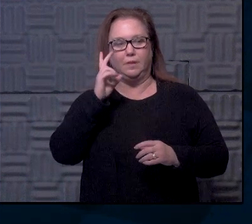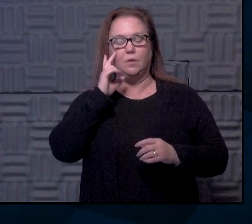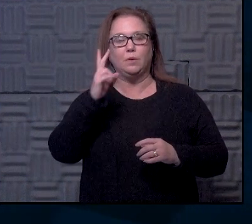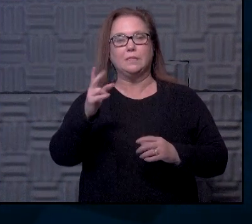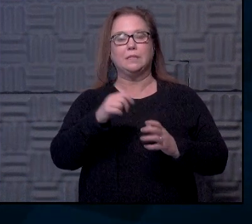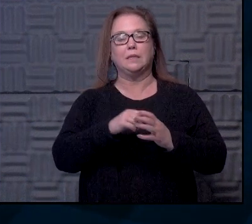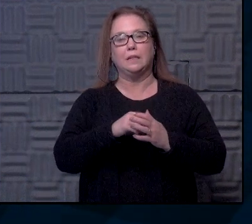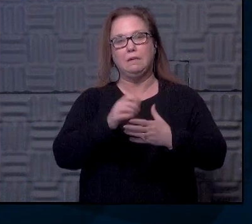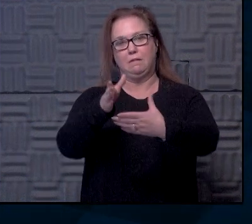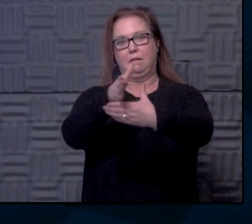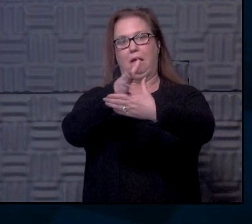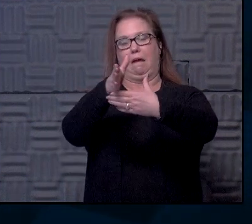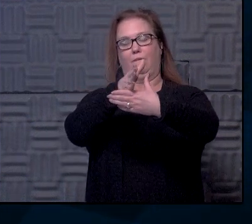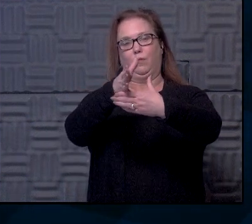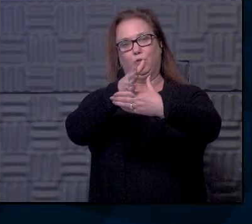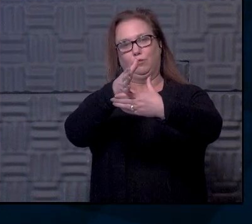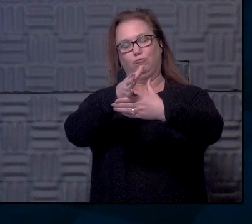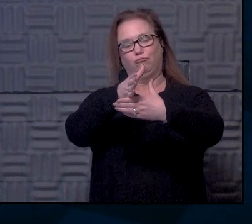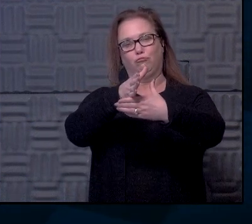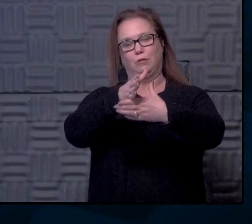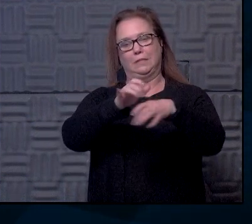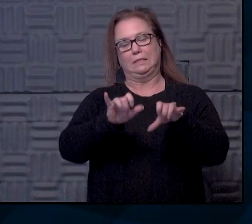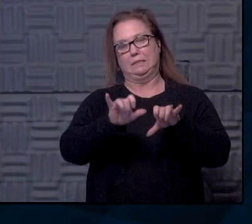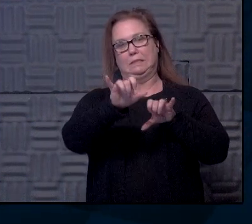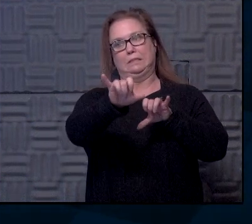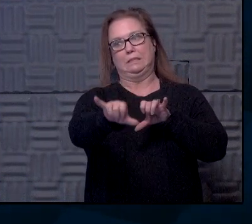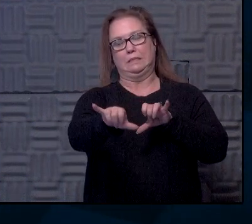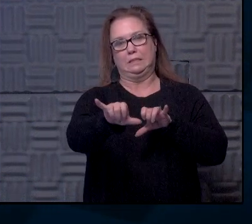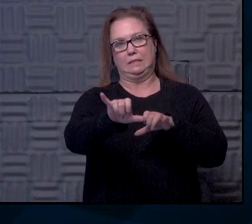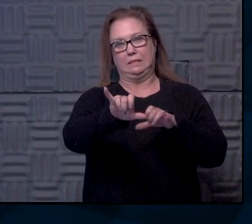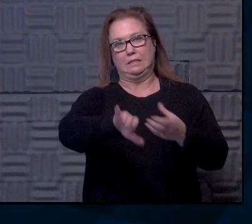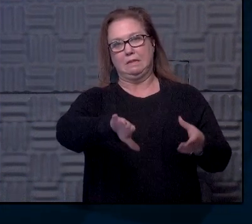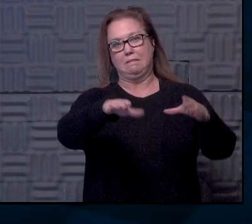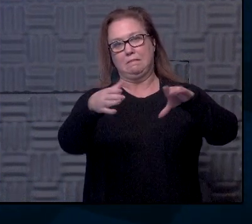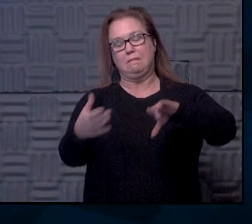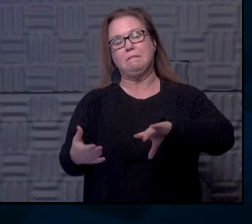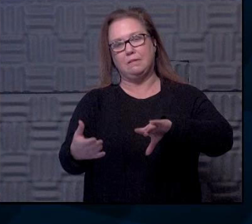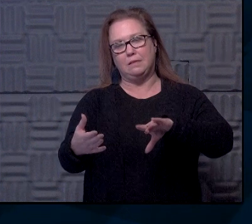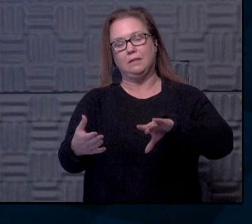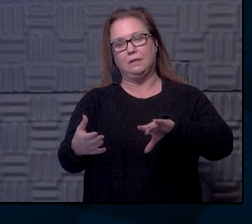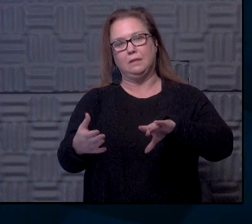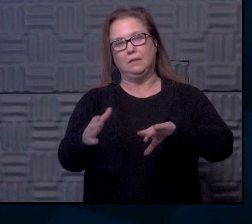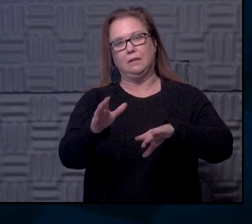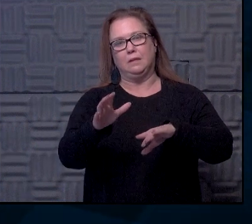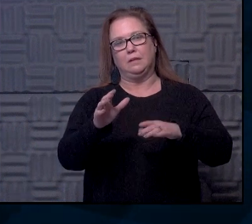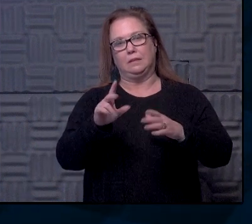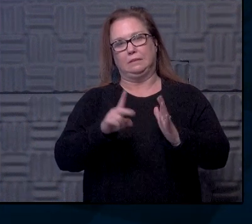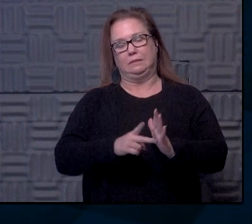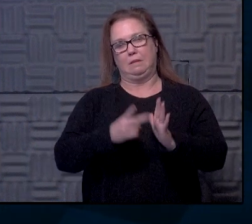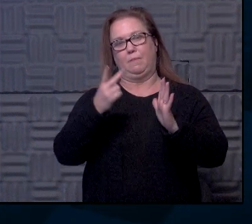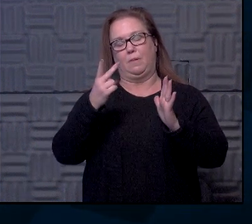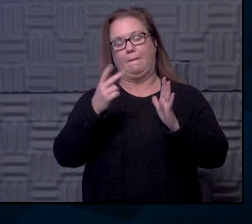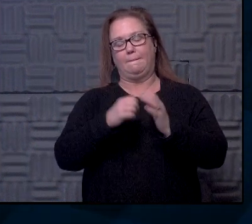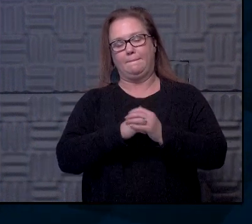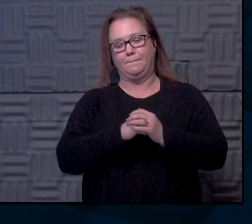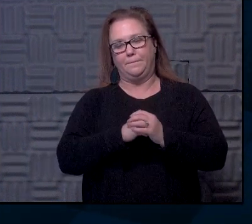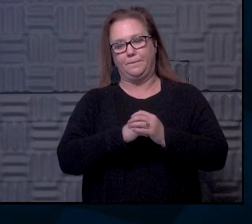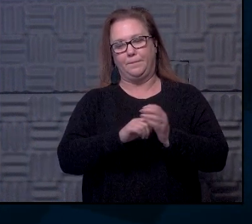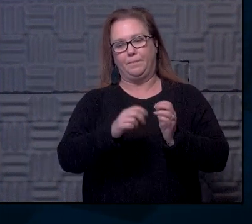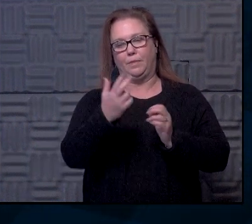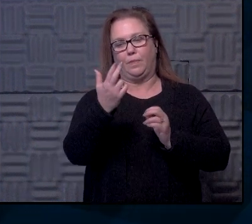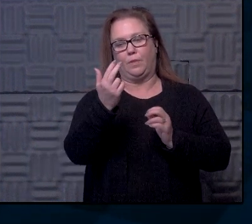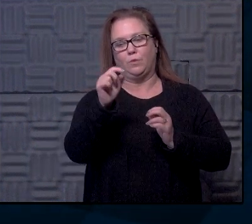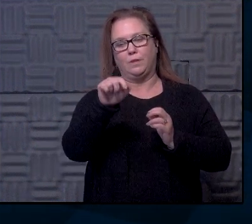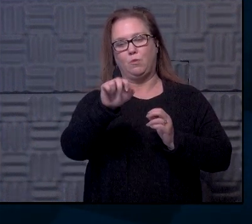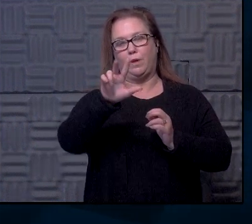that the average length of stay, the amount of time that those that die stay in the hospital, is approaching double that